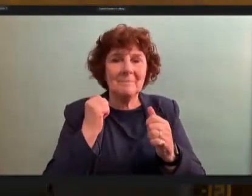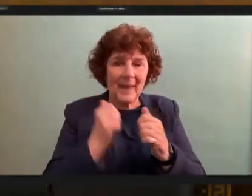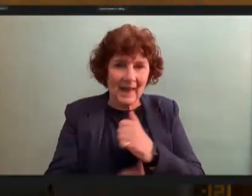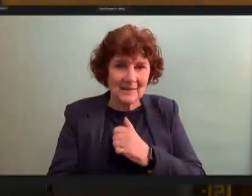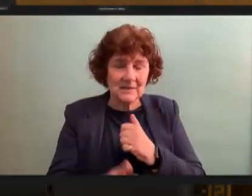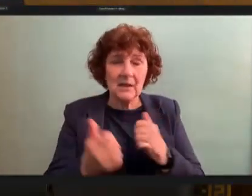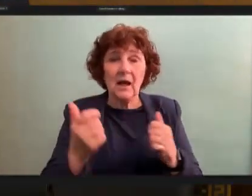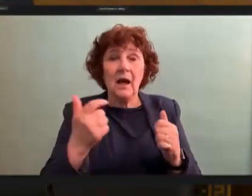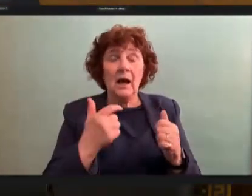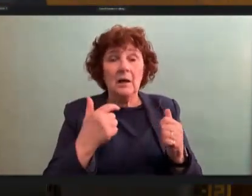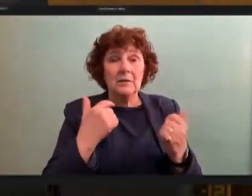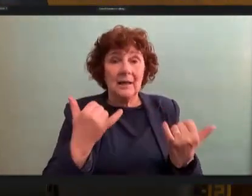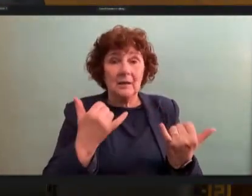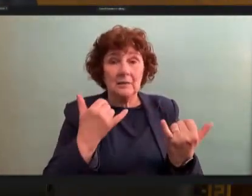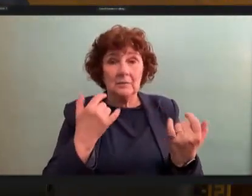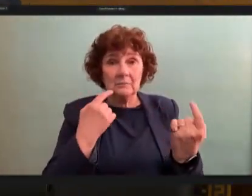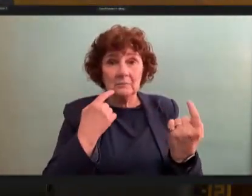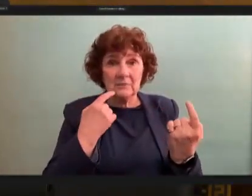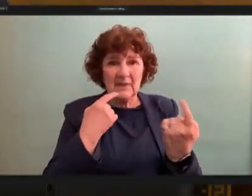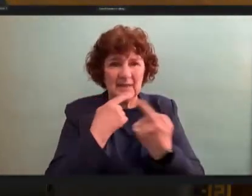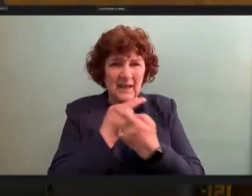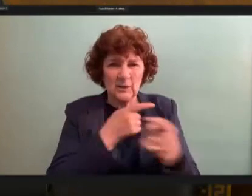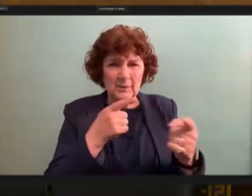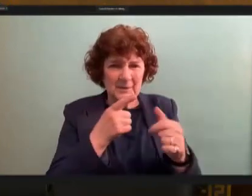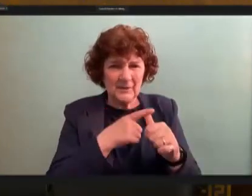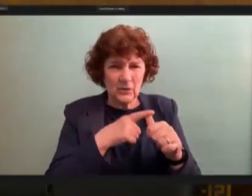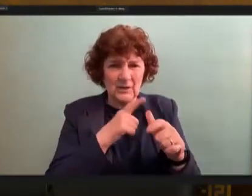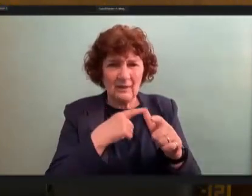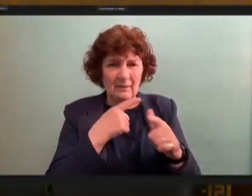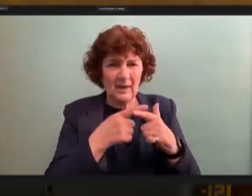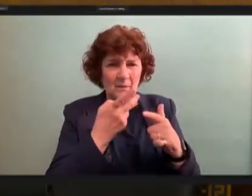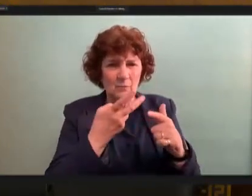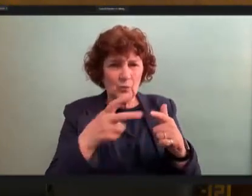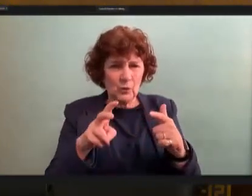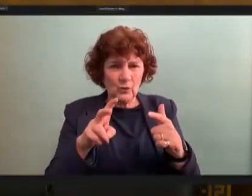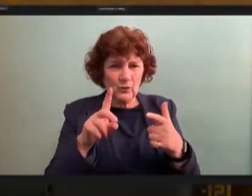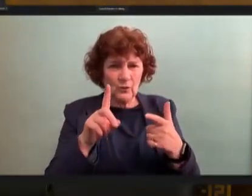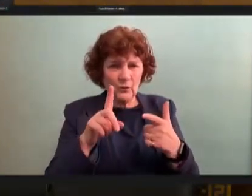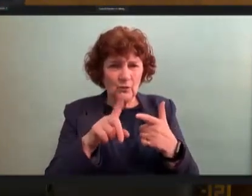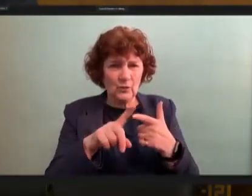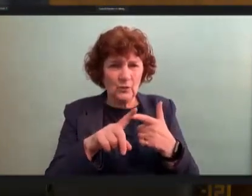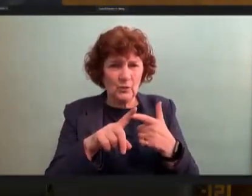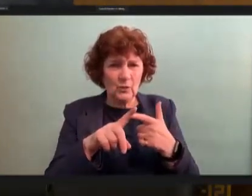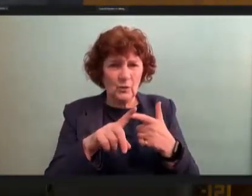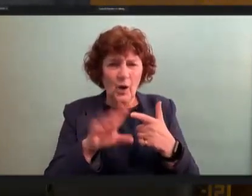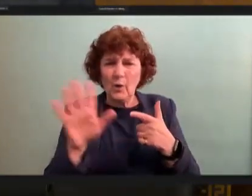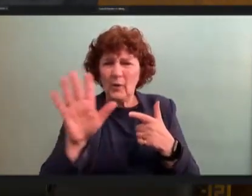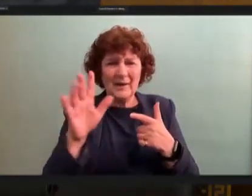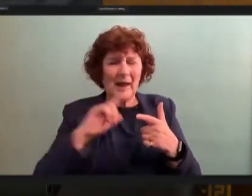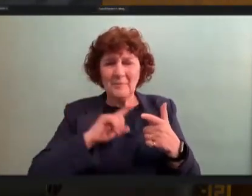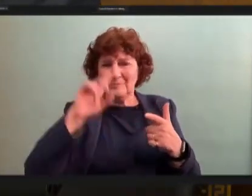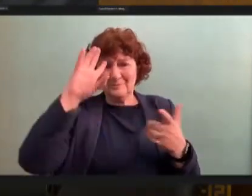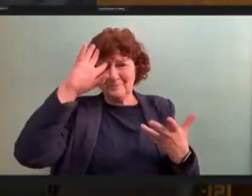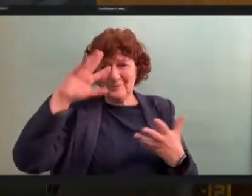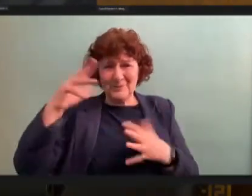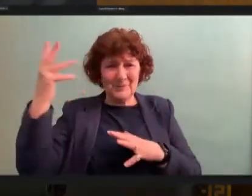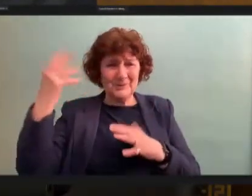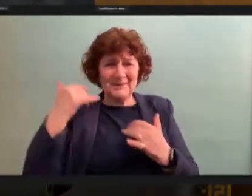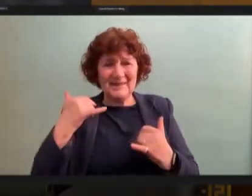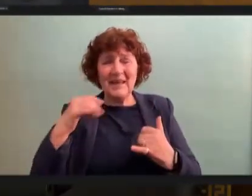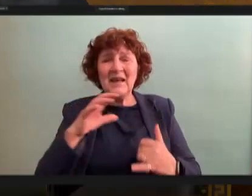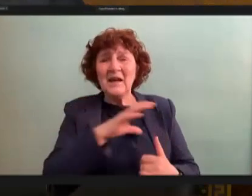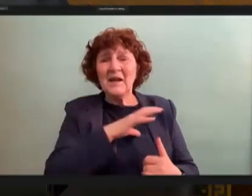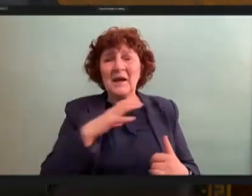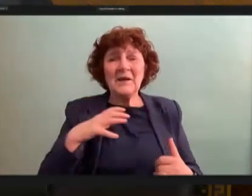first, then move to. You know what? I'm out of it today. Councilwoman Gross, who is